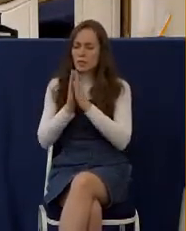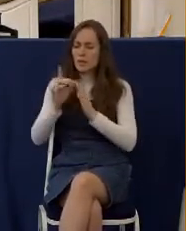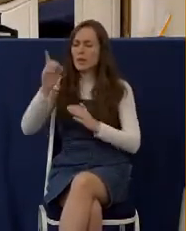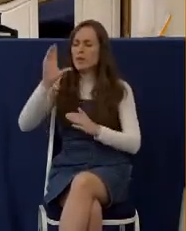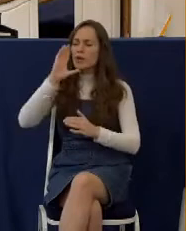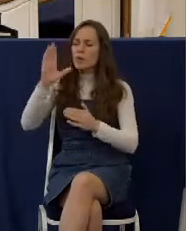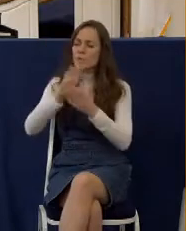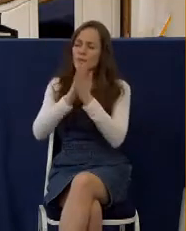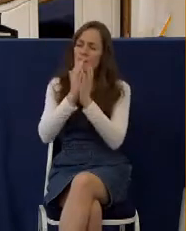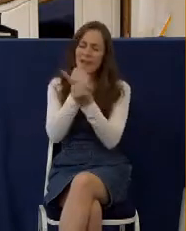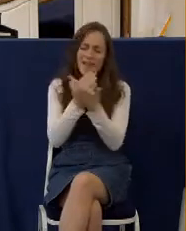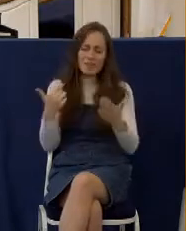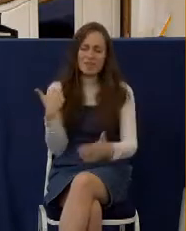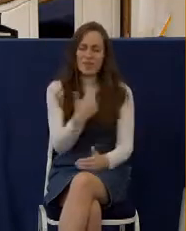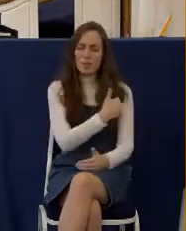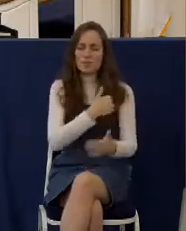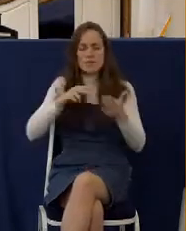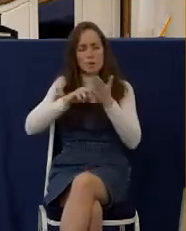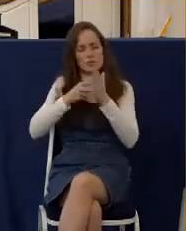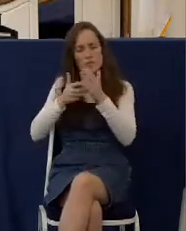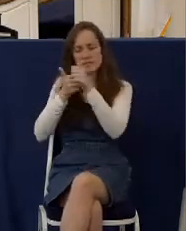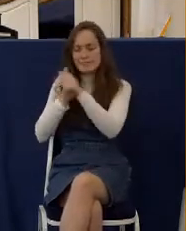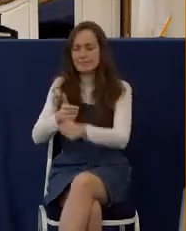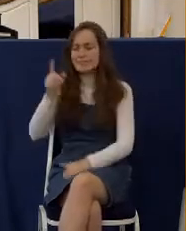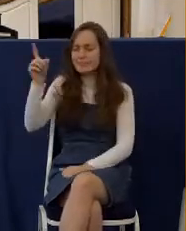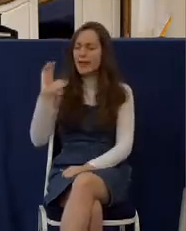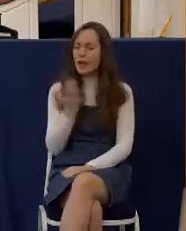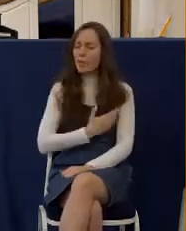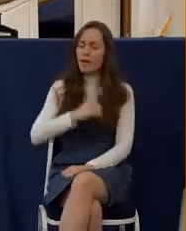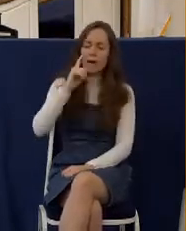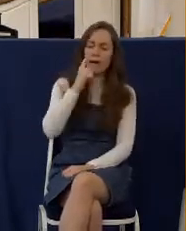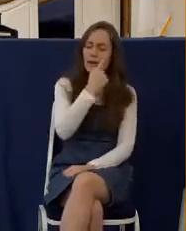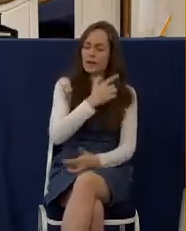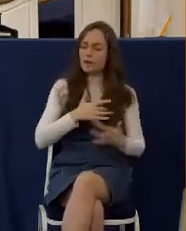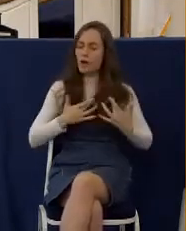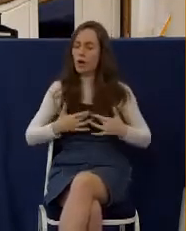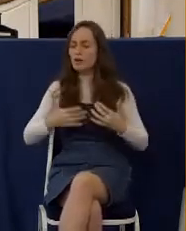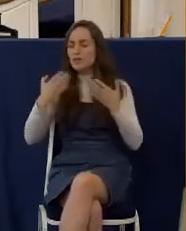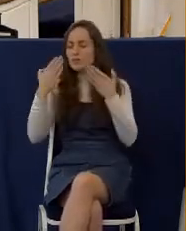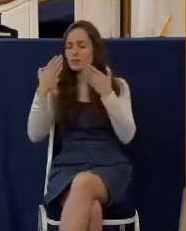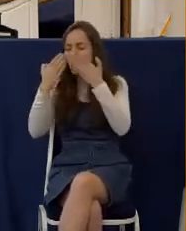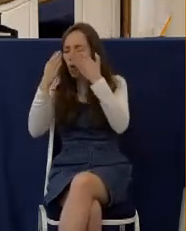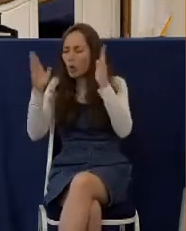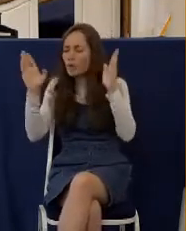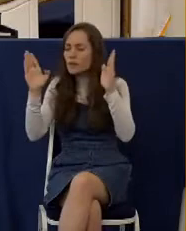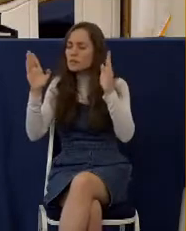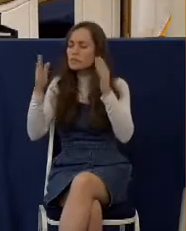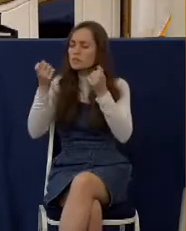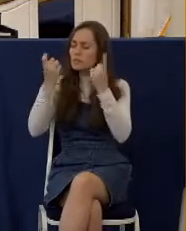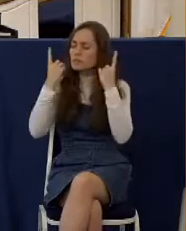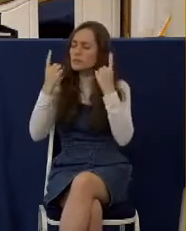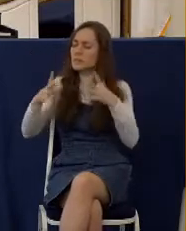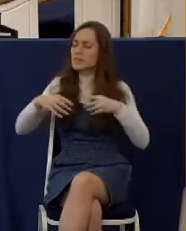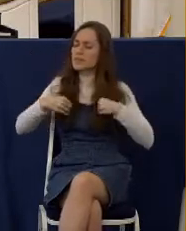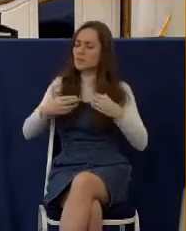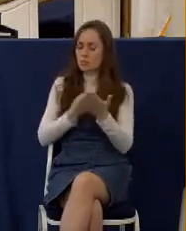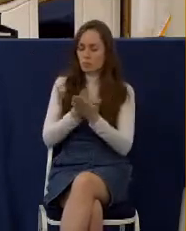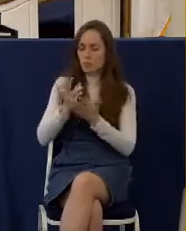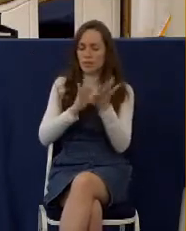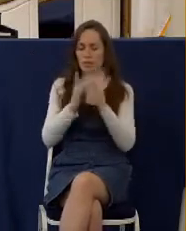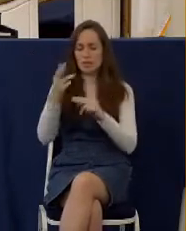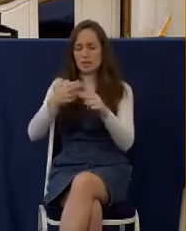us to be. Lord, just open our eyes, our hearts, that we might receive truth, we pray in Jesus' name.